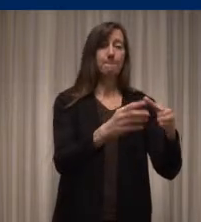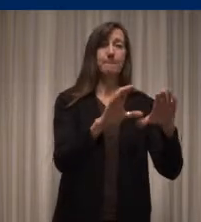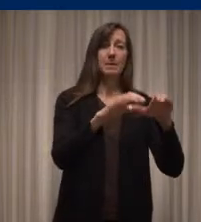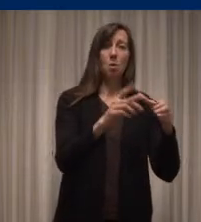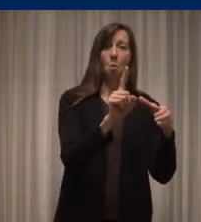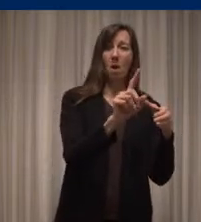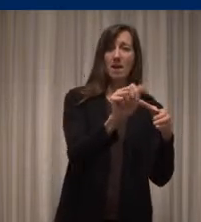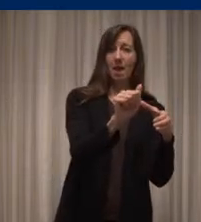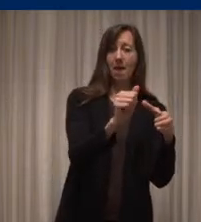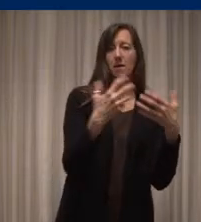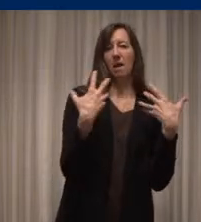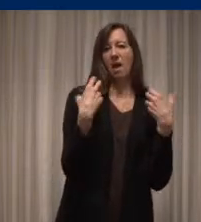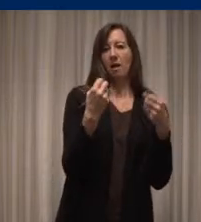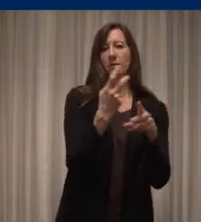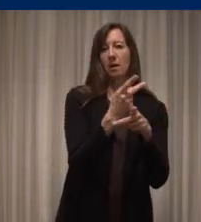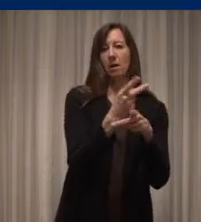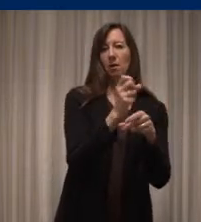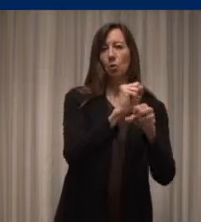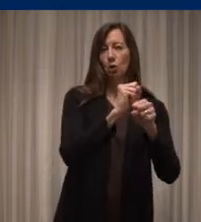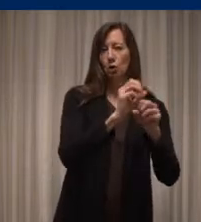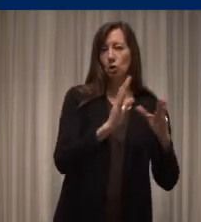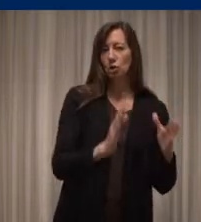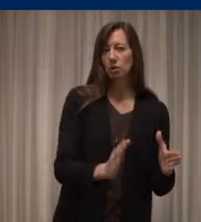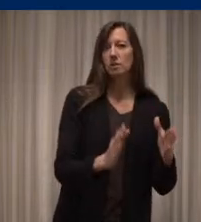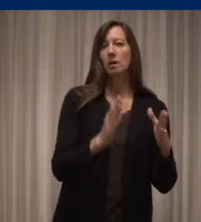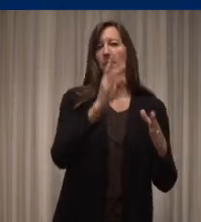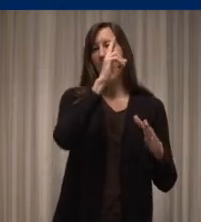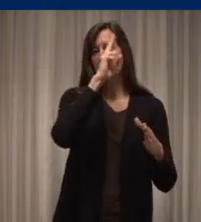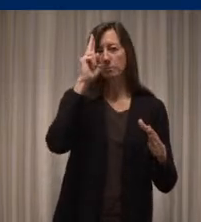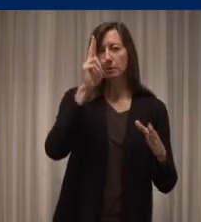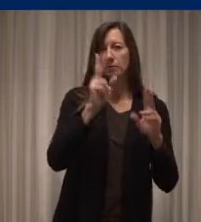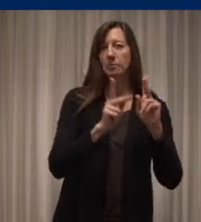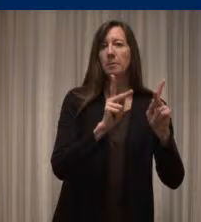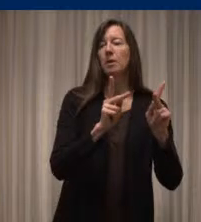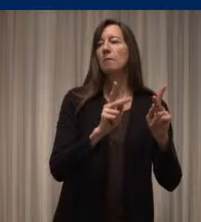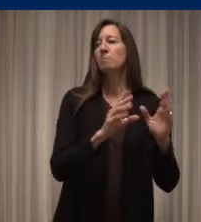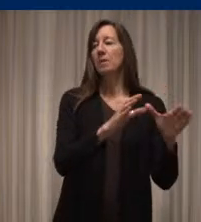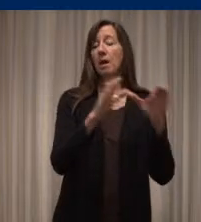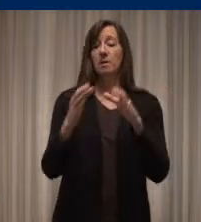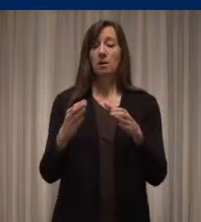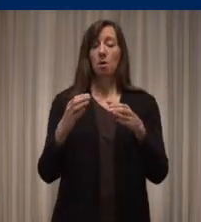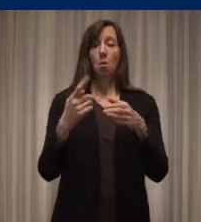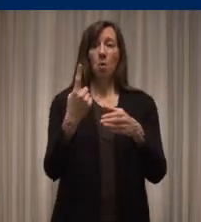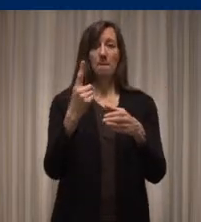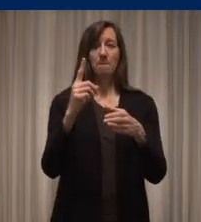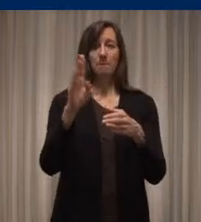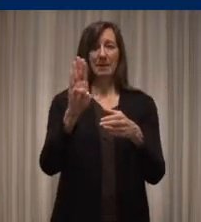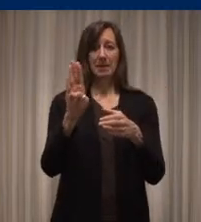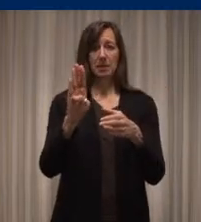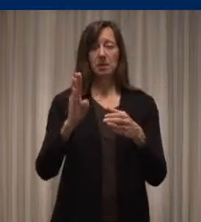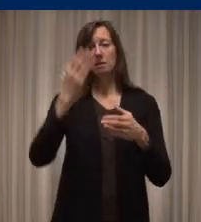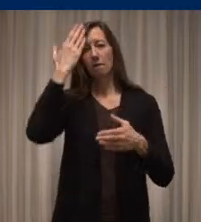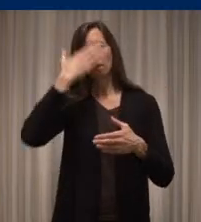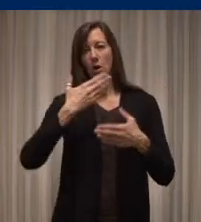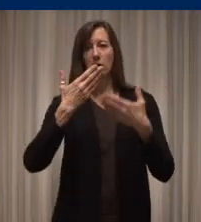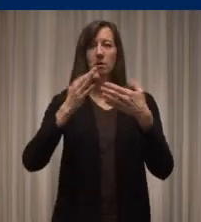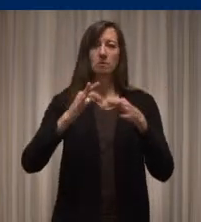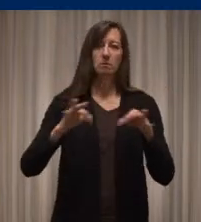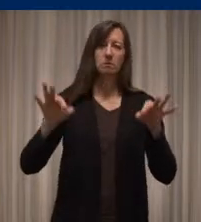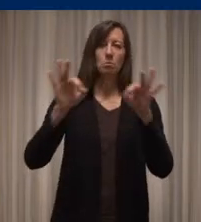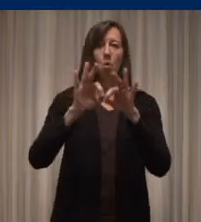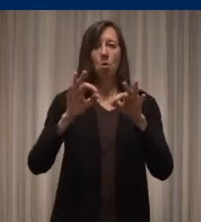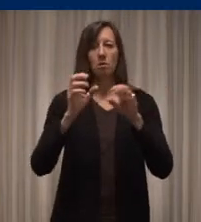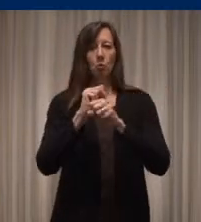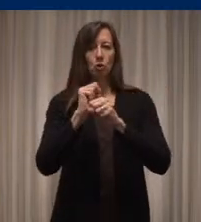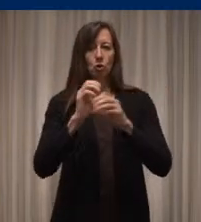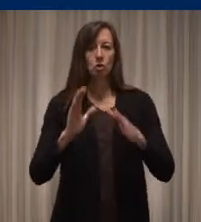by hospitals and our healthcare practices. 1B are our essential and frontline workers, 500 doses which are currently